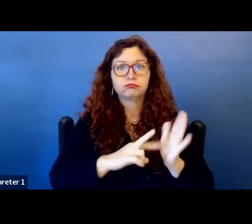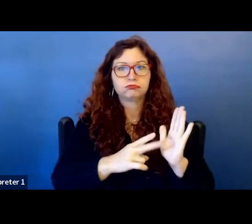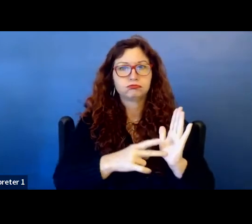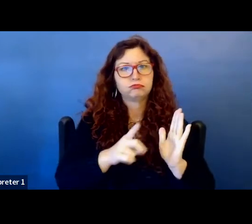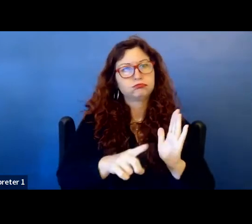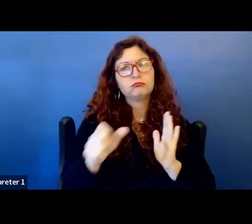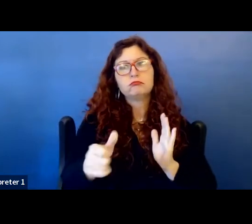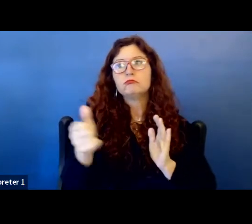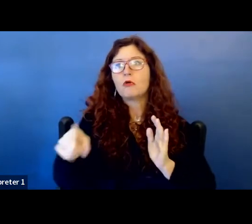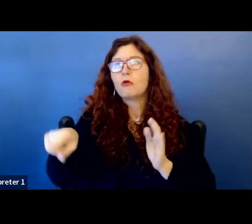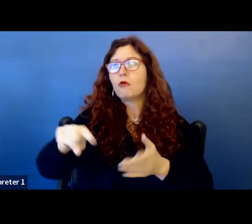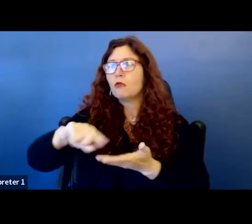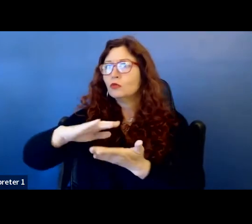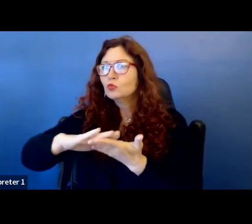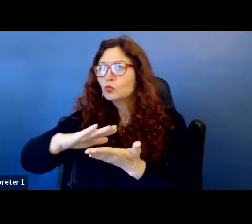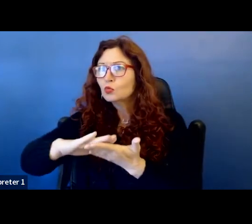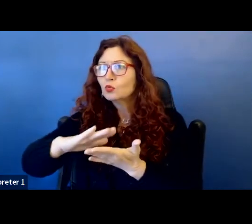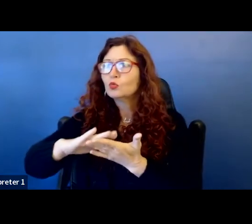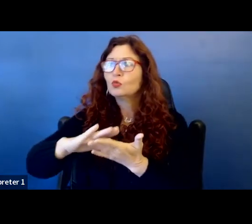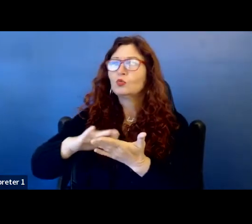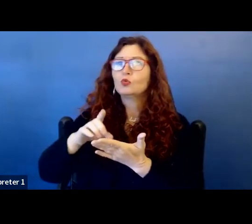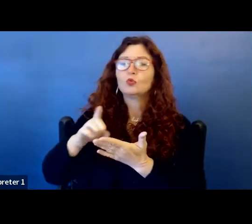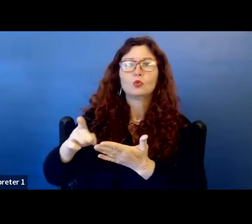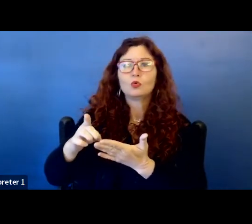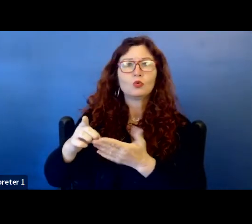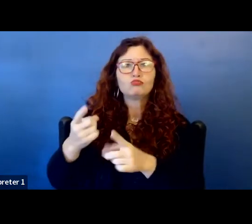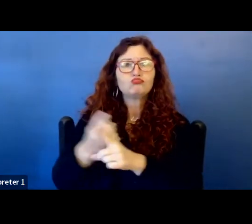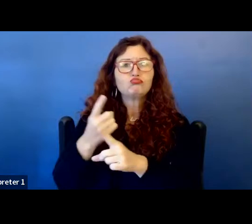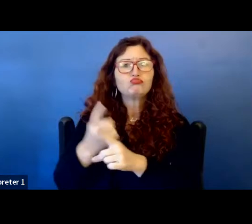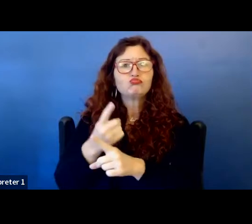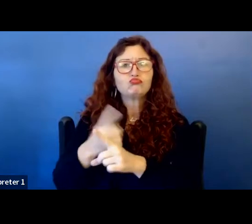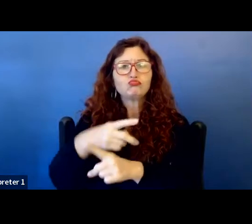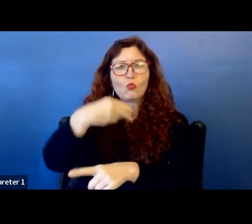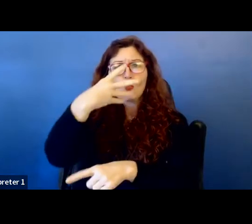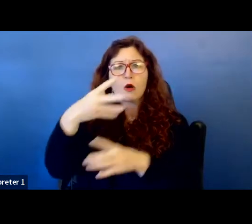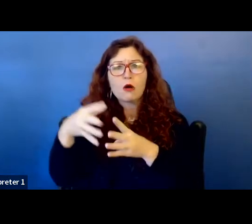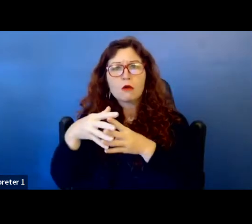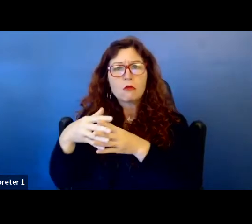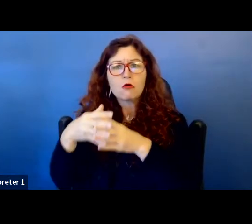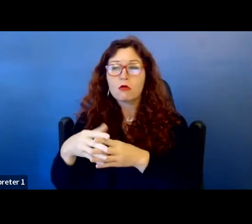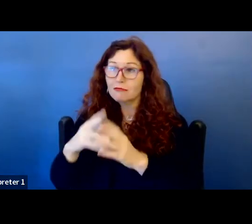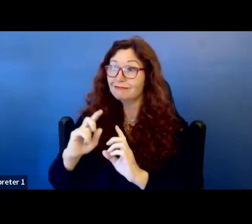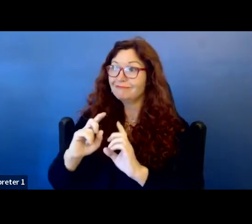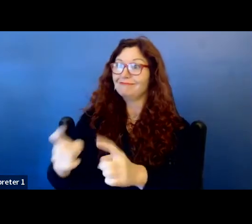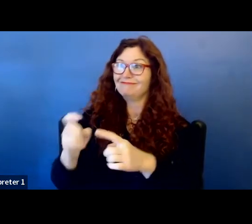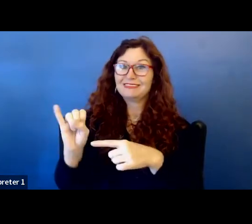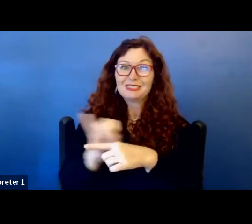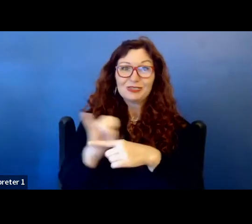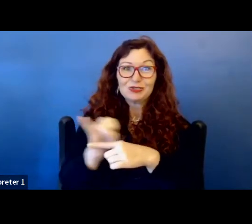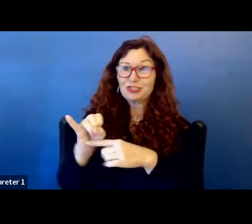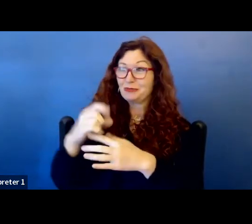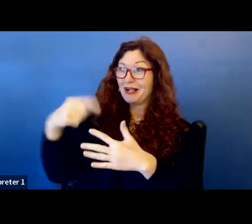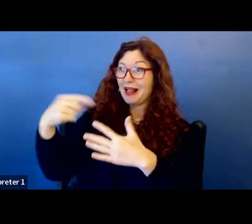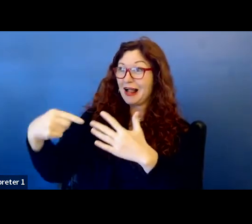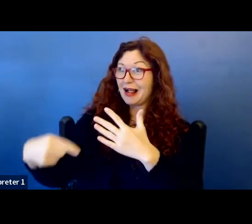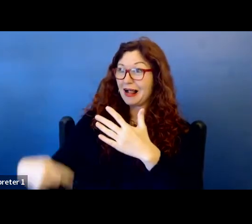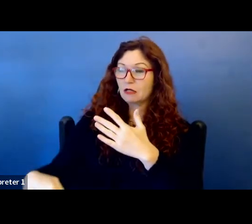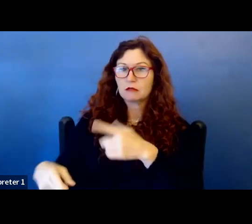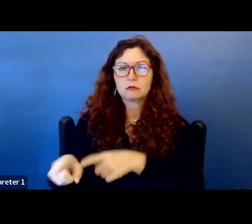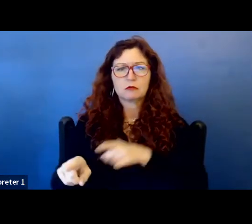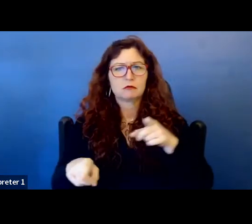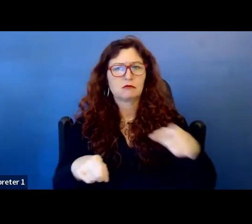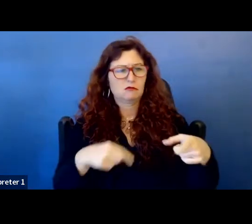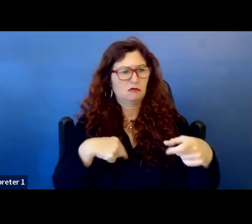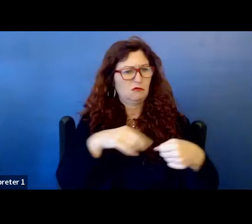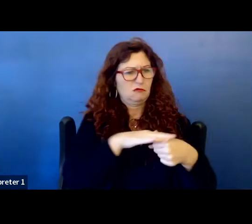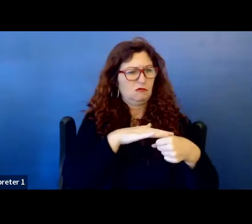or to schools that were uh based in rural areas we're not about we're not allowed or afforded in our communities